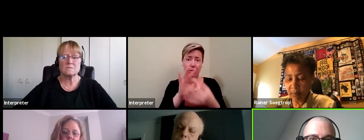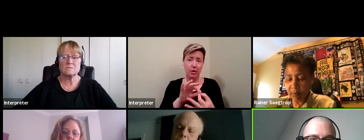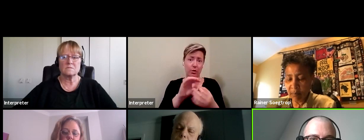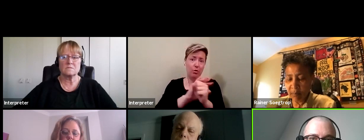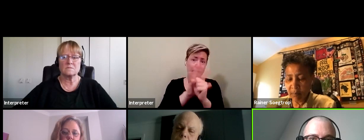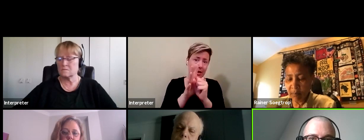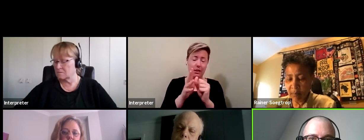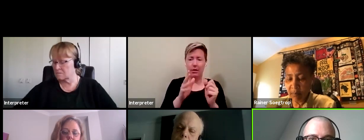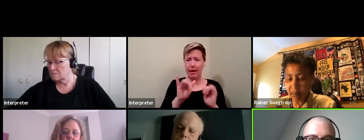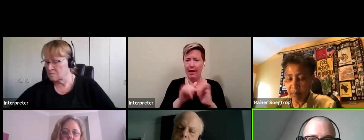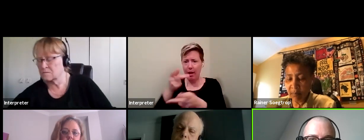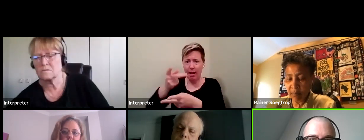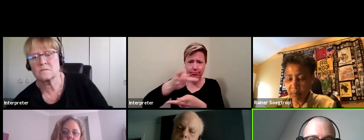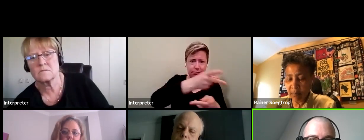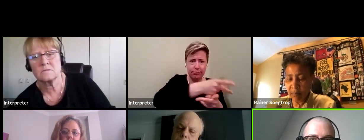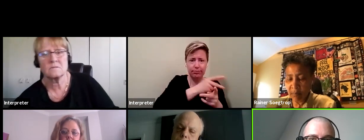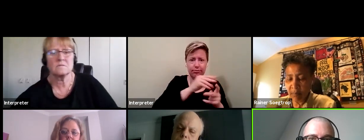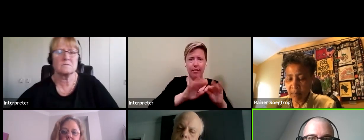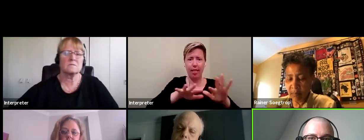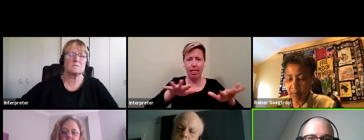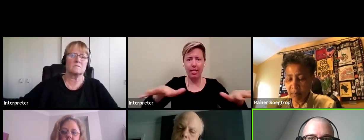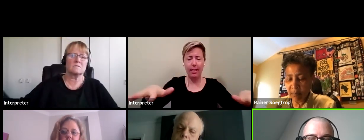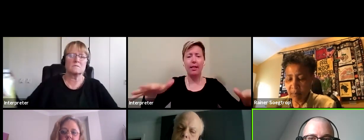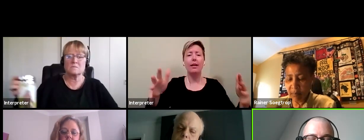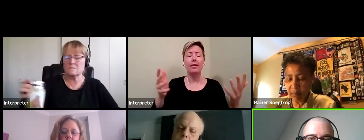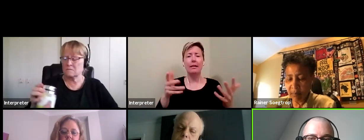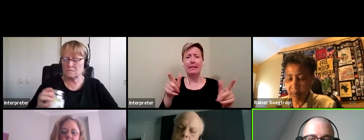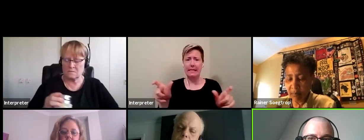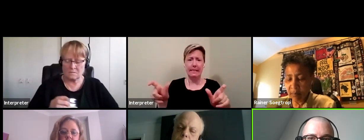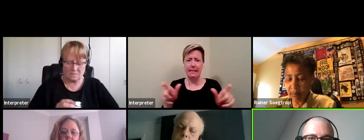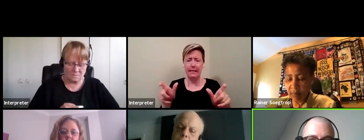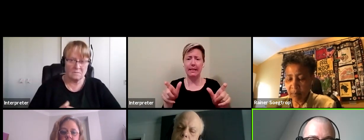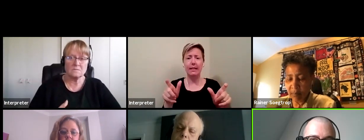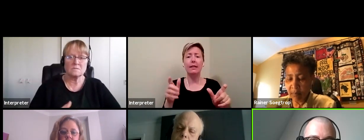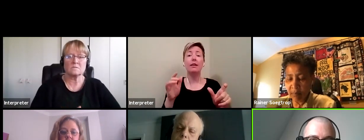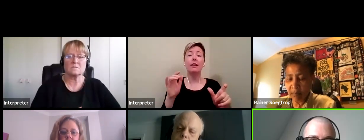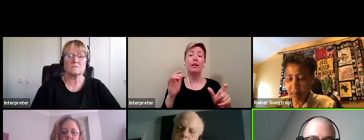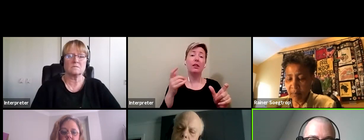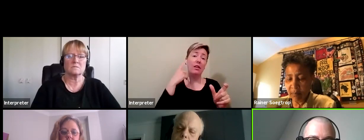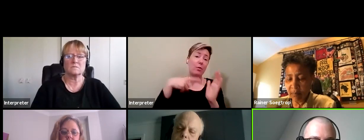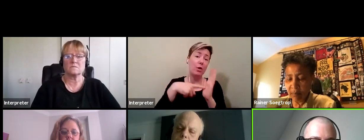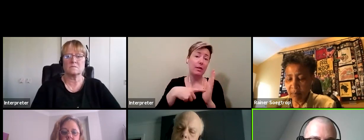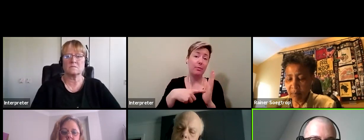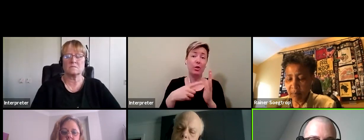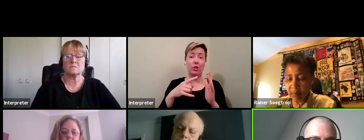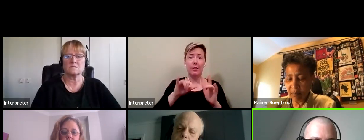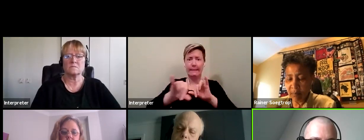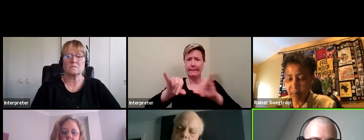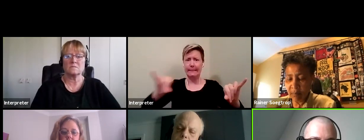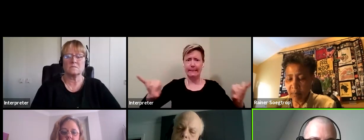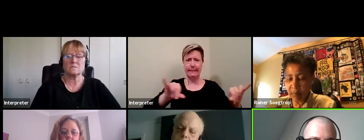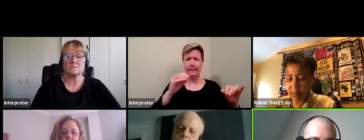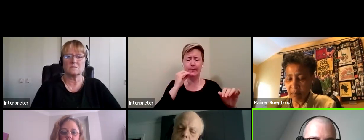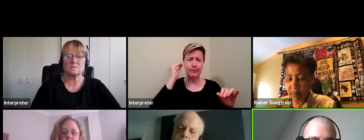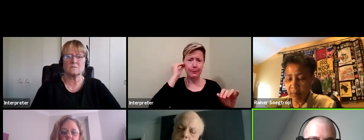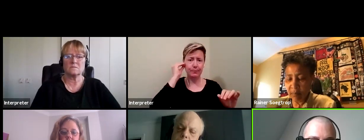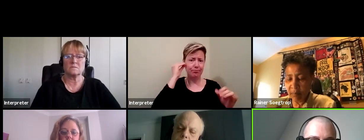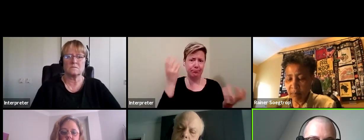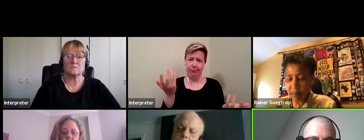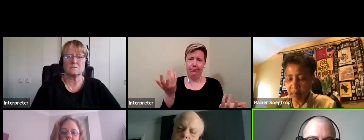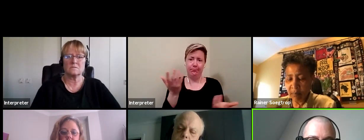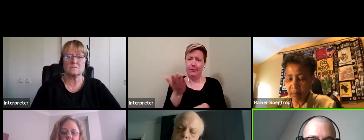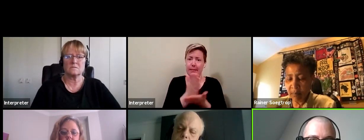the outbreak of COVID and this pandemic is, or measures like physical distancing are simply impossible for many